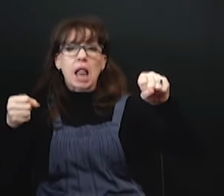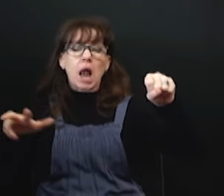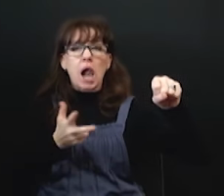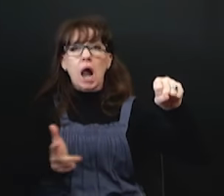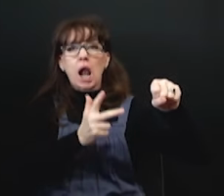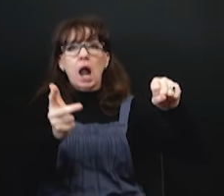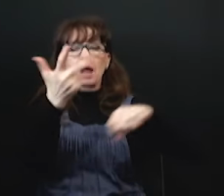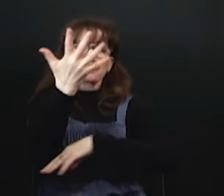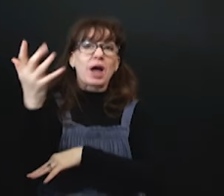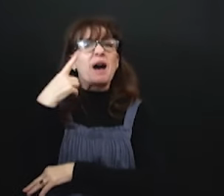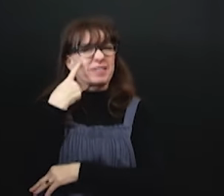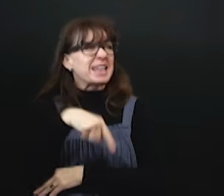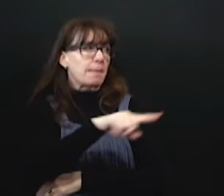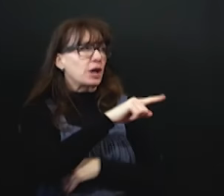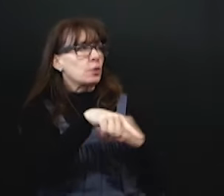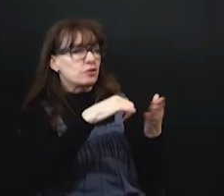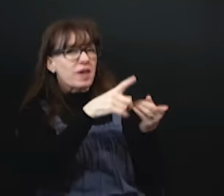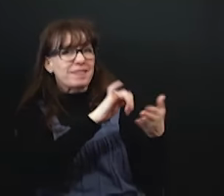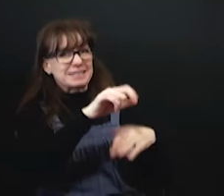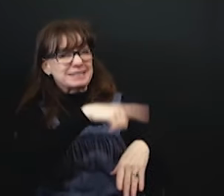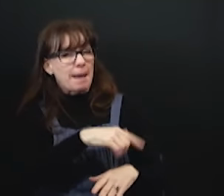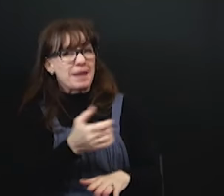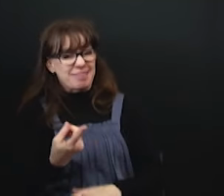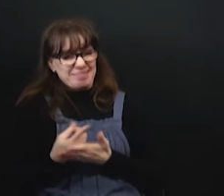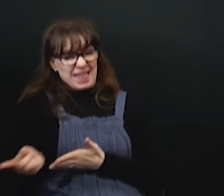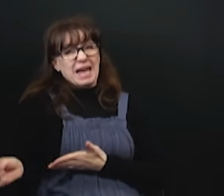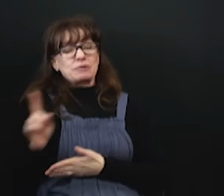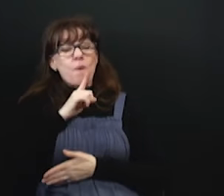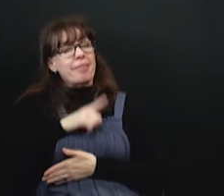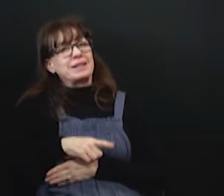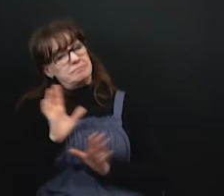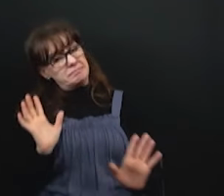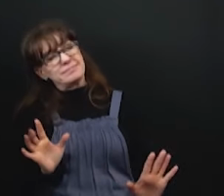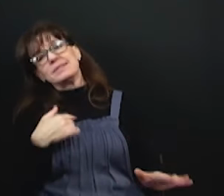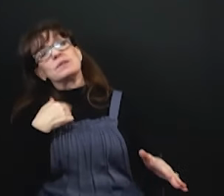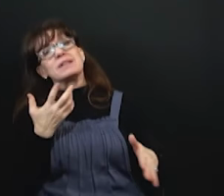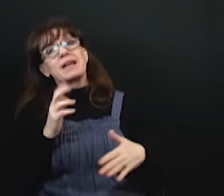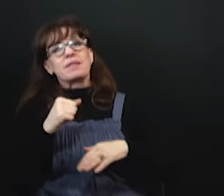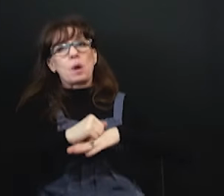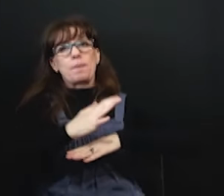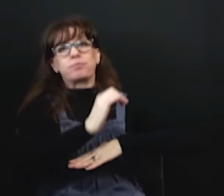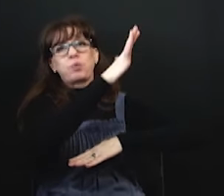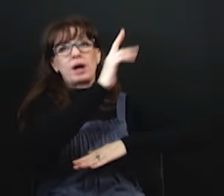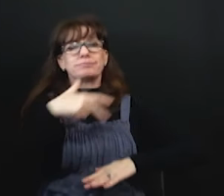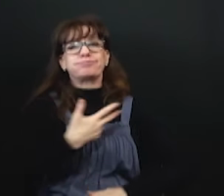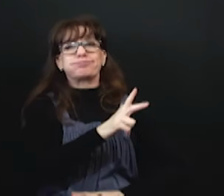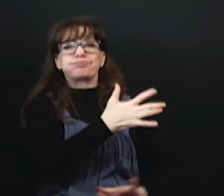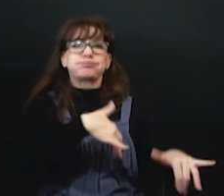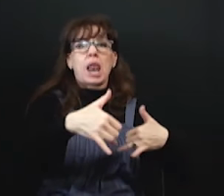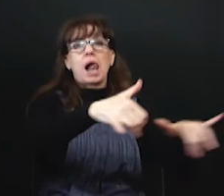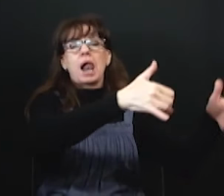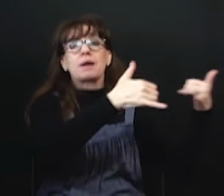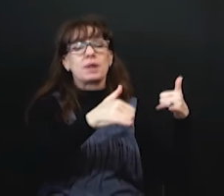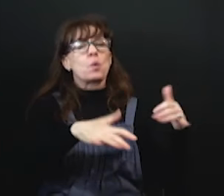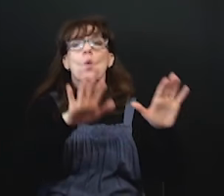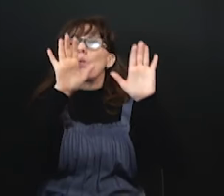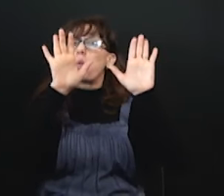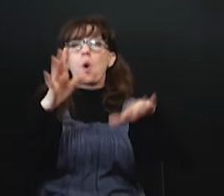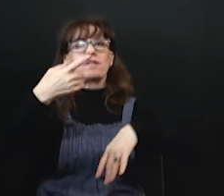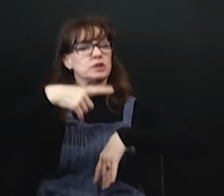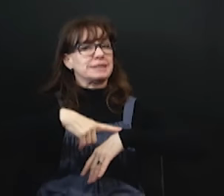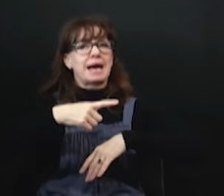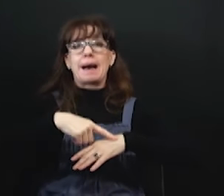I promise I was thinking of you at this time last Sunday. I really was in the Rockies. But it was a wonderful time